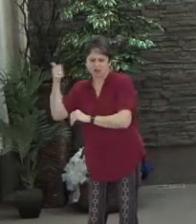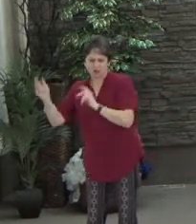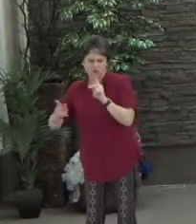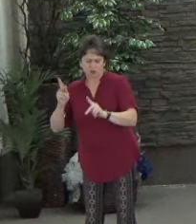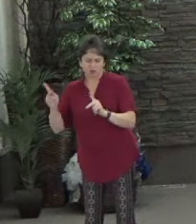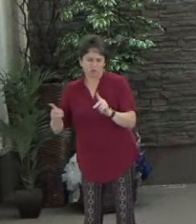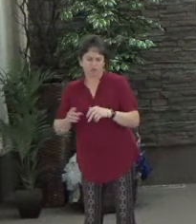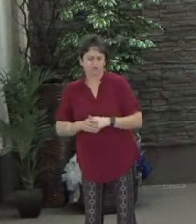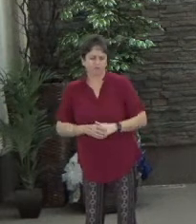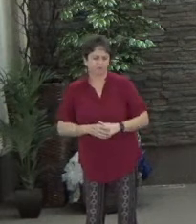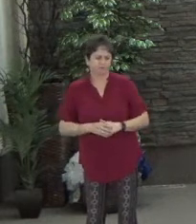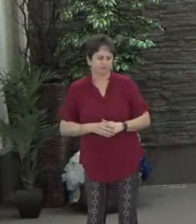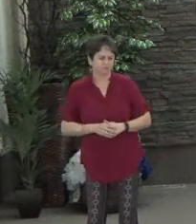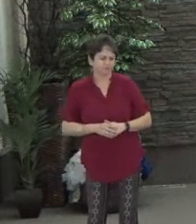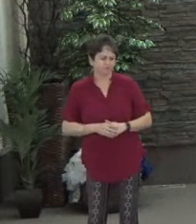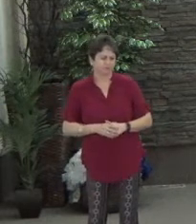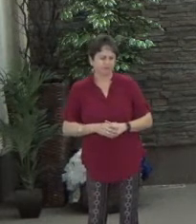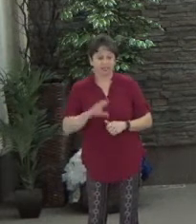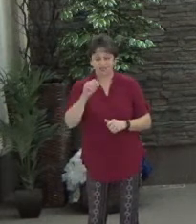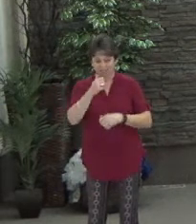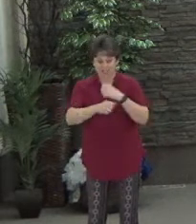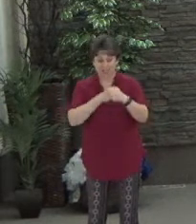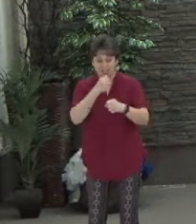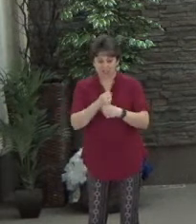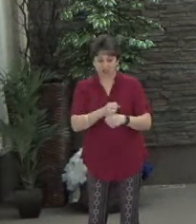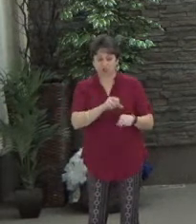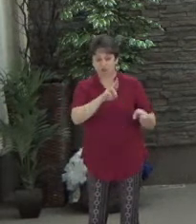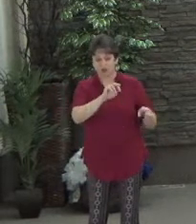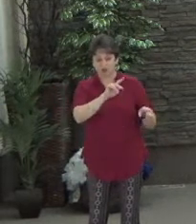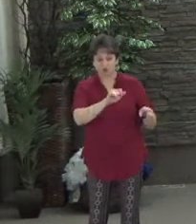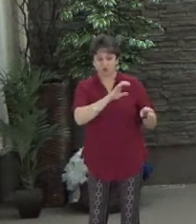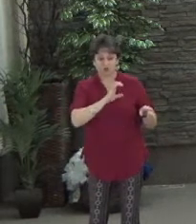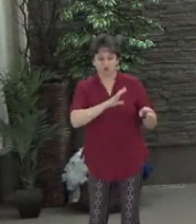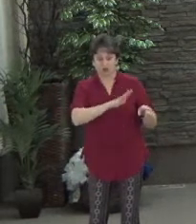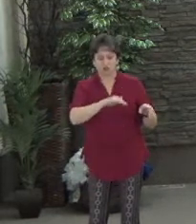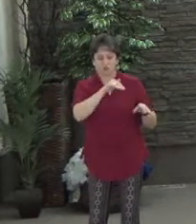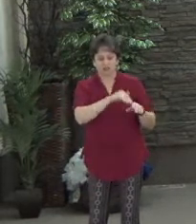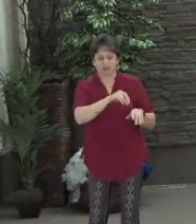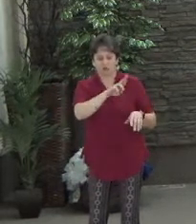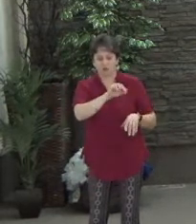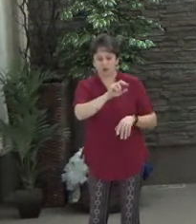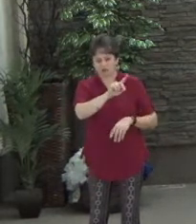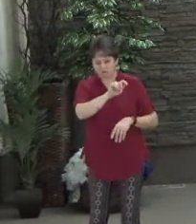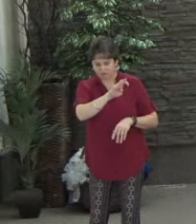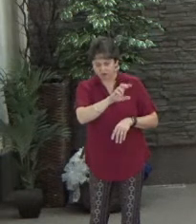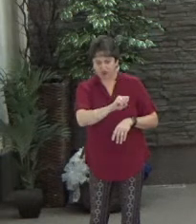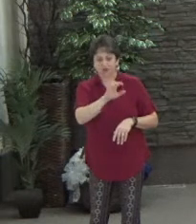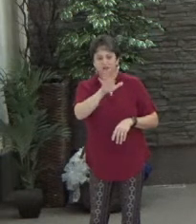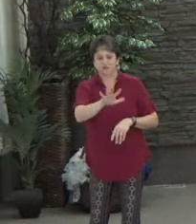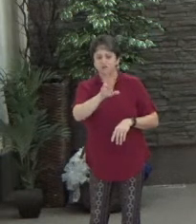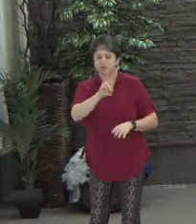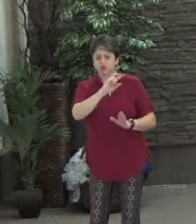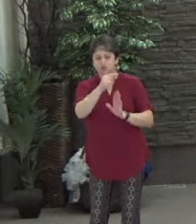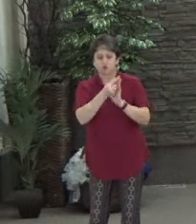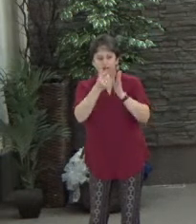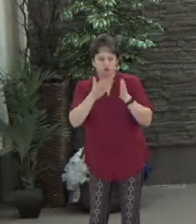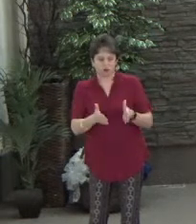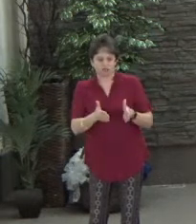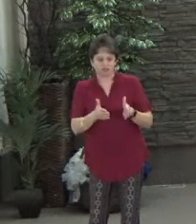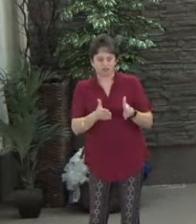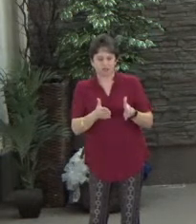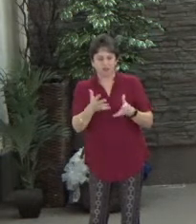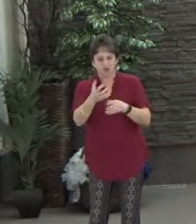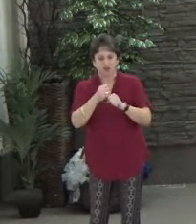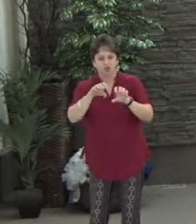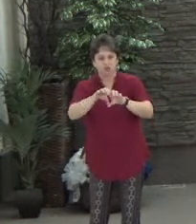people. In the 10 years that Radville Christian College was at Radville, 52 graduates received